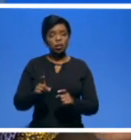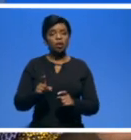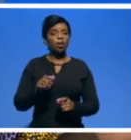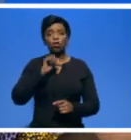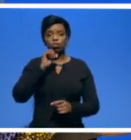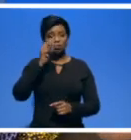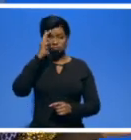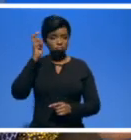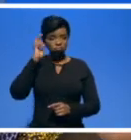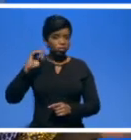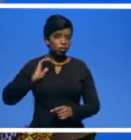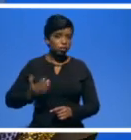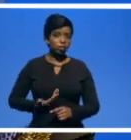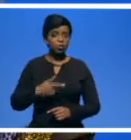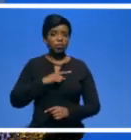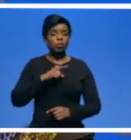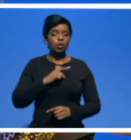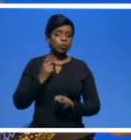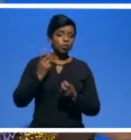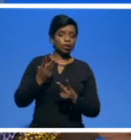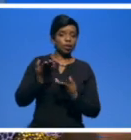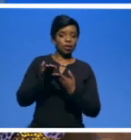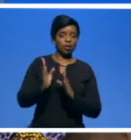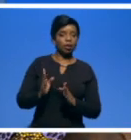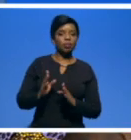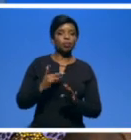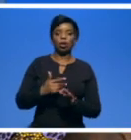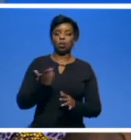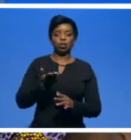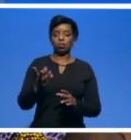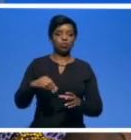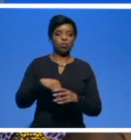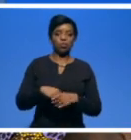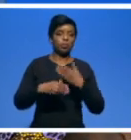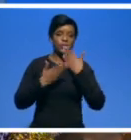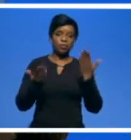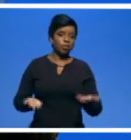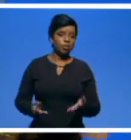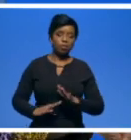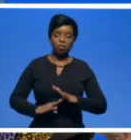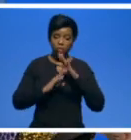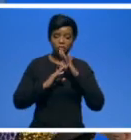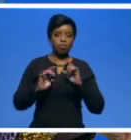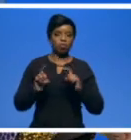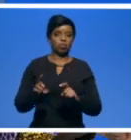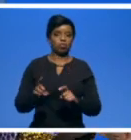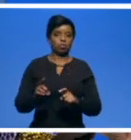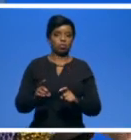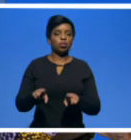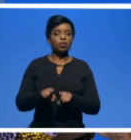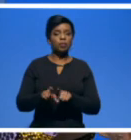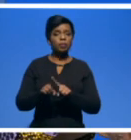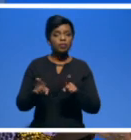mona kibona beilung or they are excluded the most. Mm. And kibona beilung hore, if our bylaws dealing